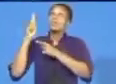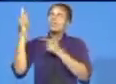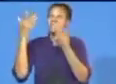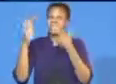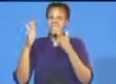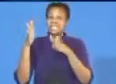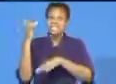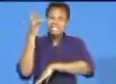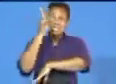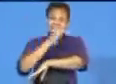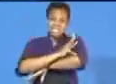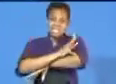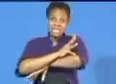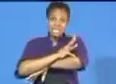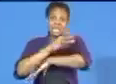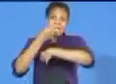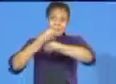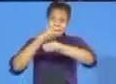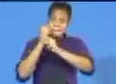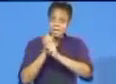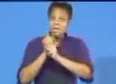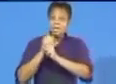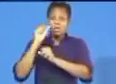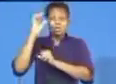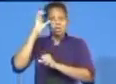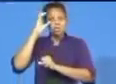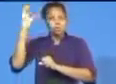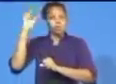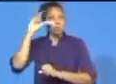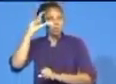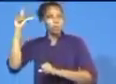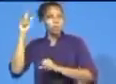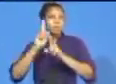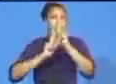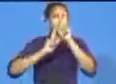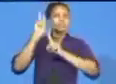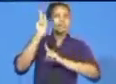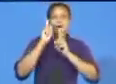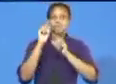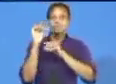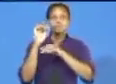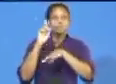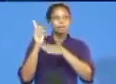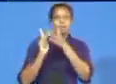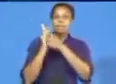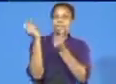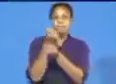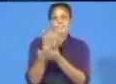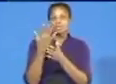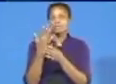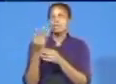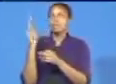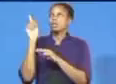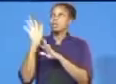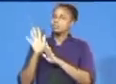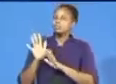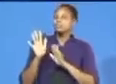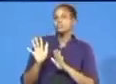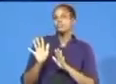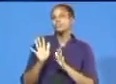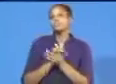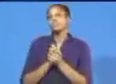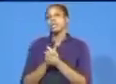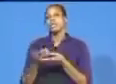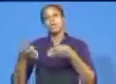in 6 days creating the sun, the moon, the stars, the plants, the everything, He settled down, and at the